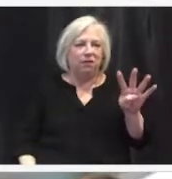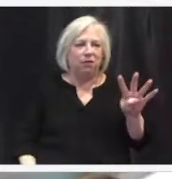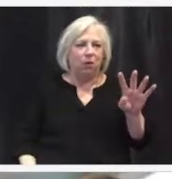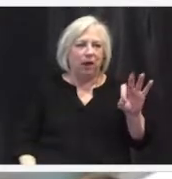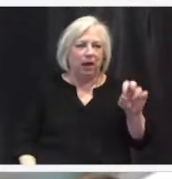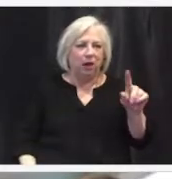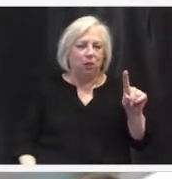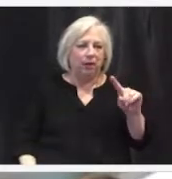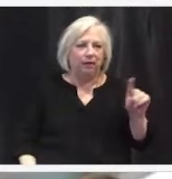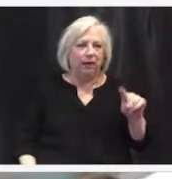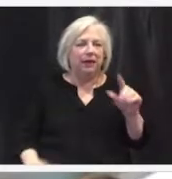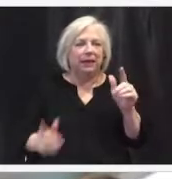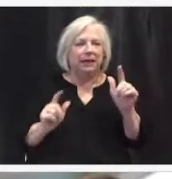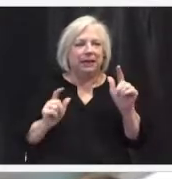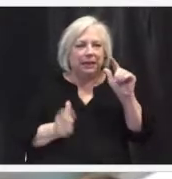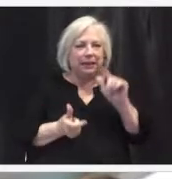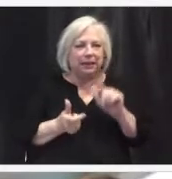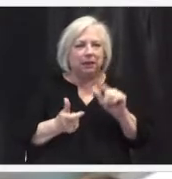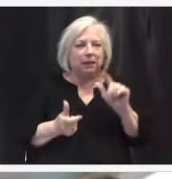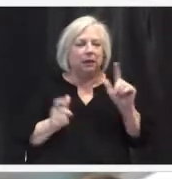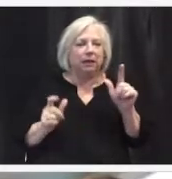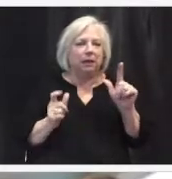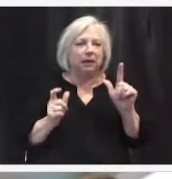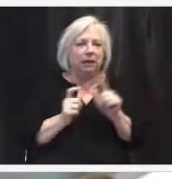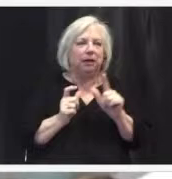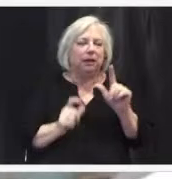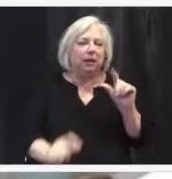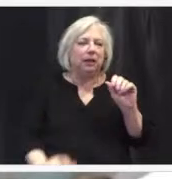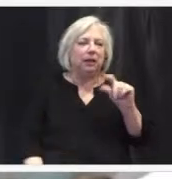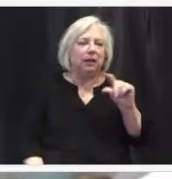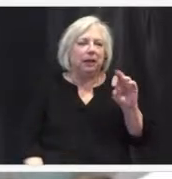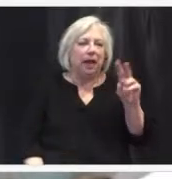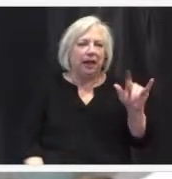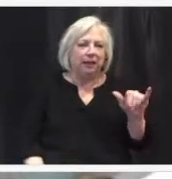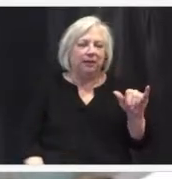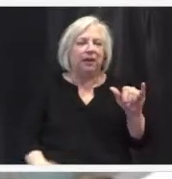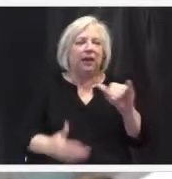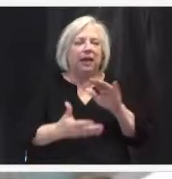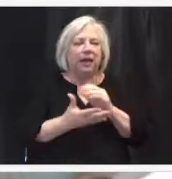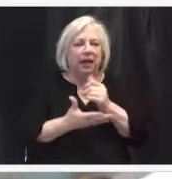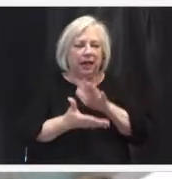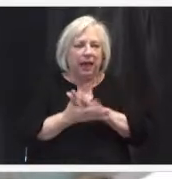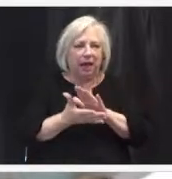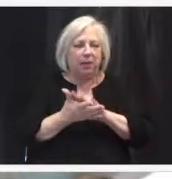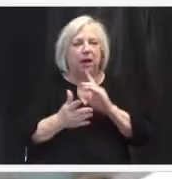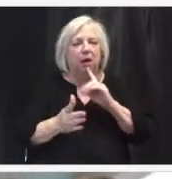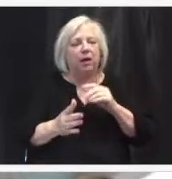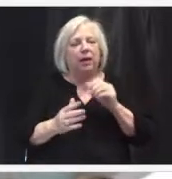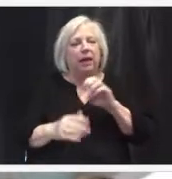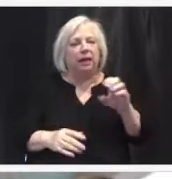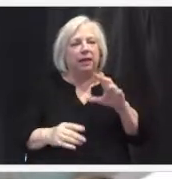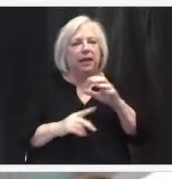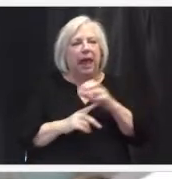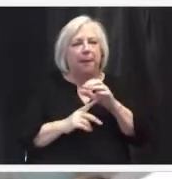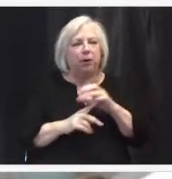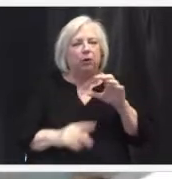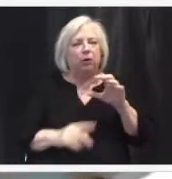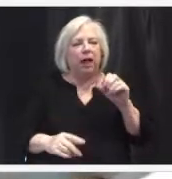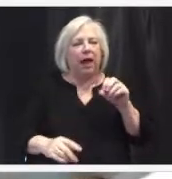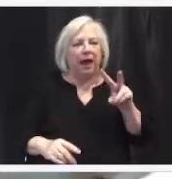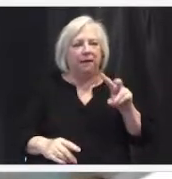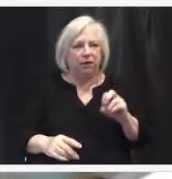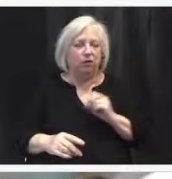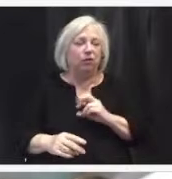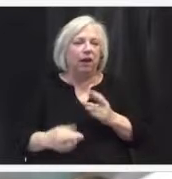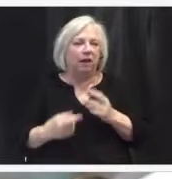Z5491C, Little Legacy Leadership Academy, conditional use permit, 1804 East Capitol Avenue. Staff recommends approval of the